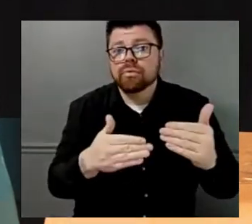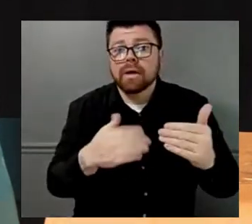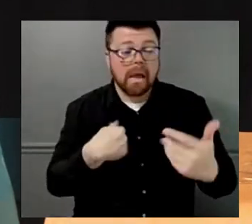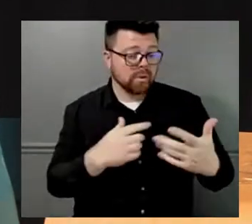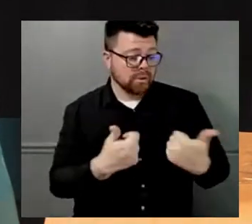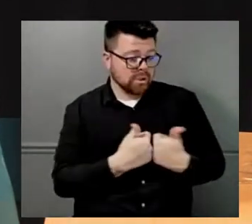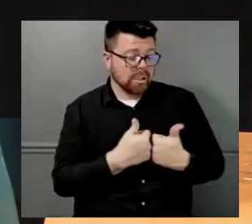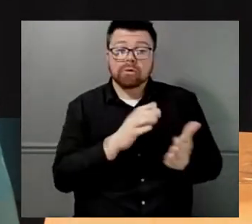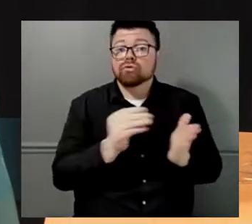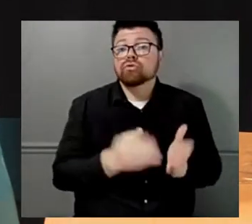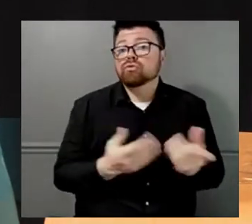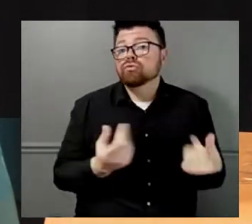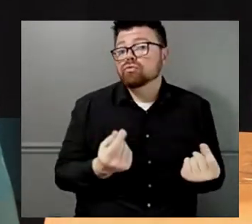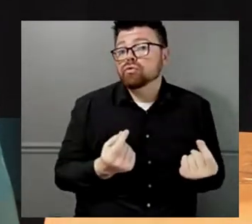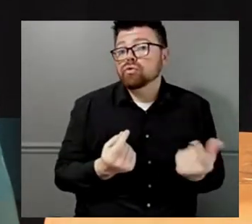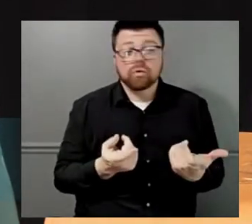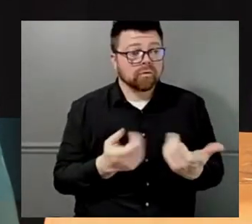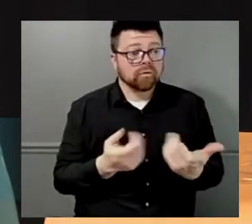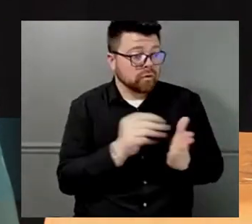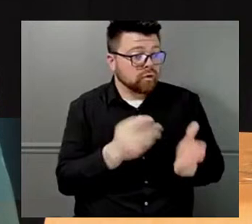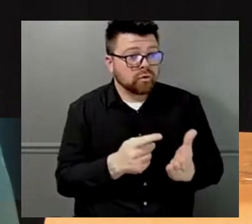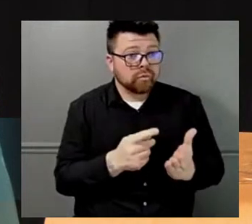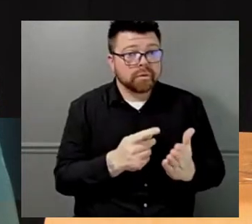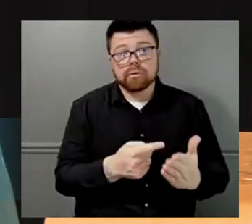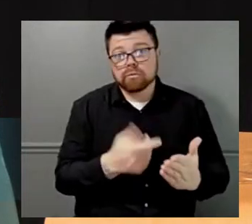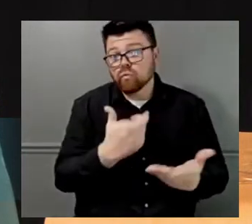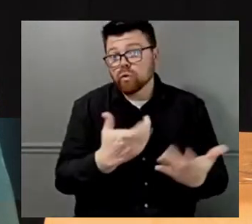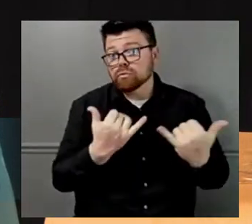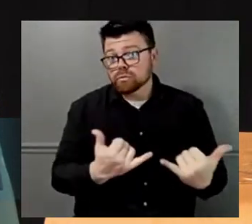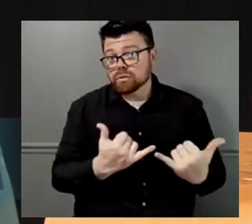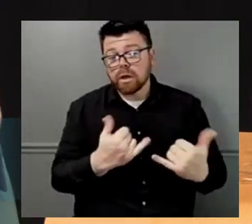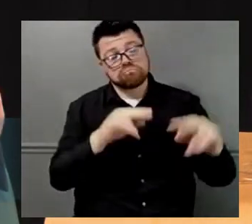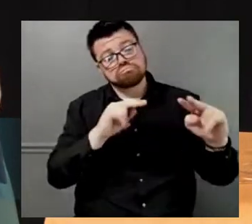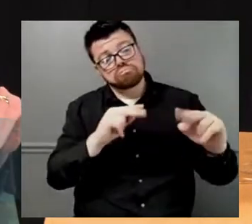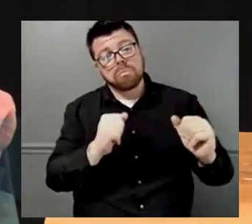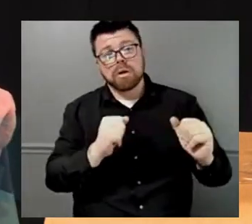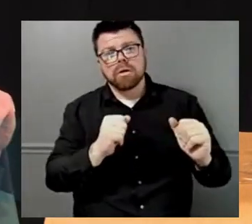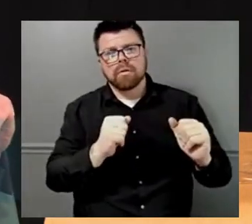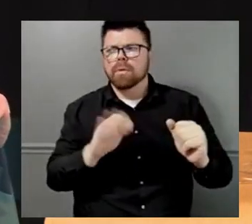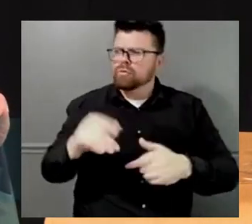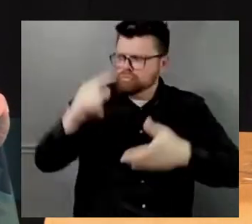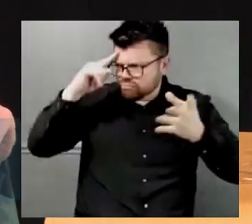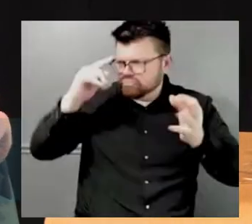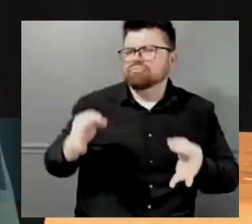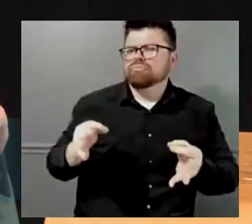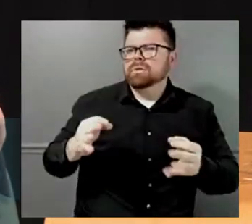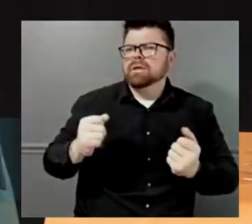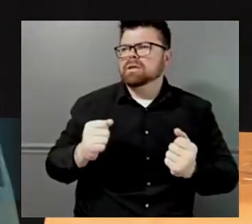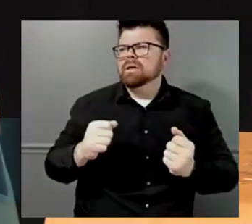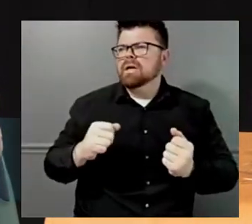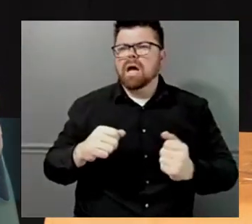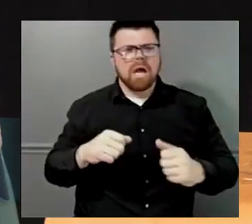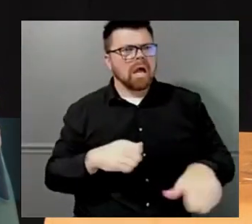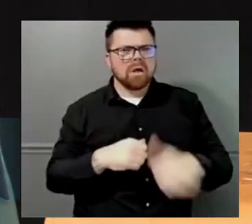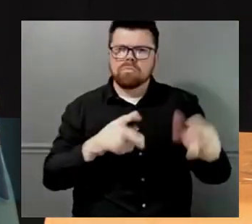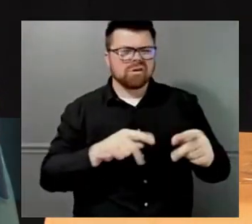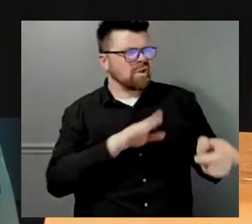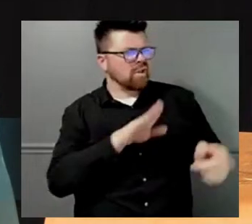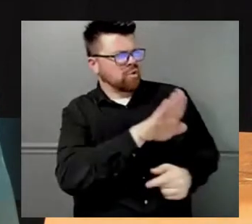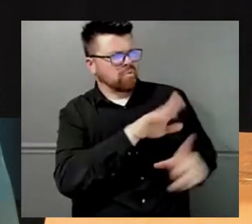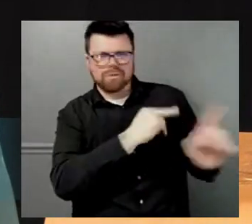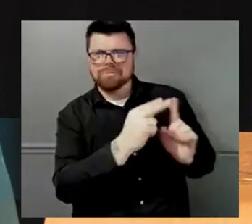students who are listening to do is to make a deliberate choice to seek out people who think about things differently than you and spend time with